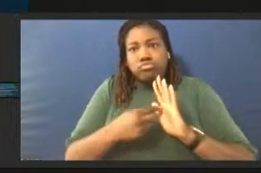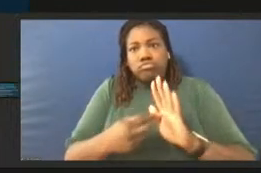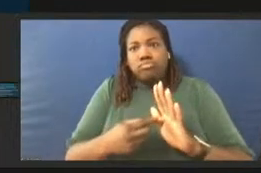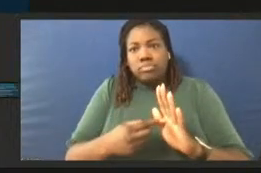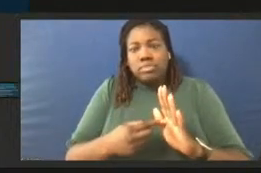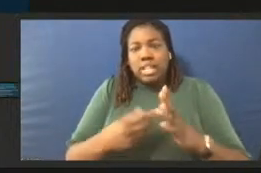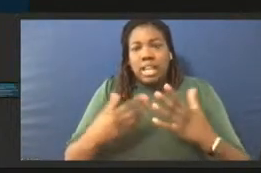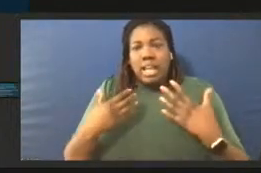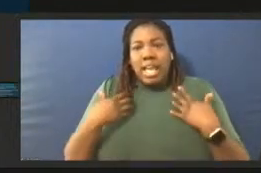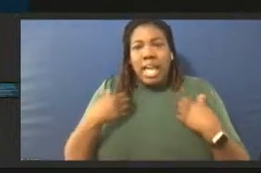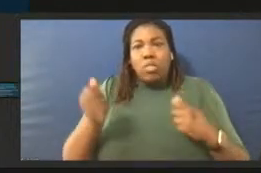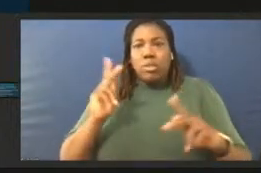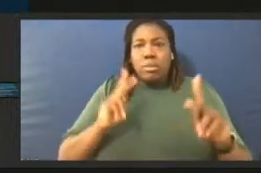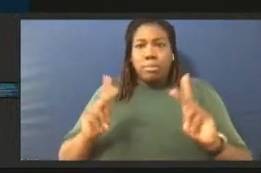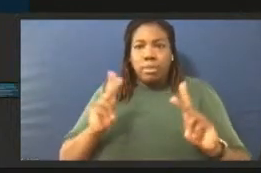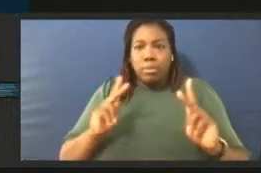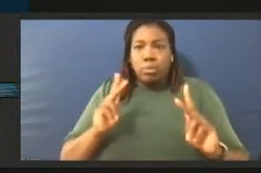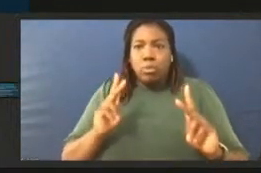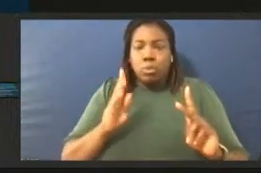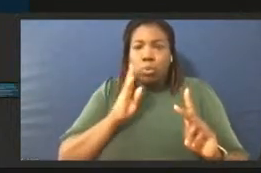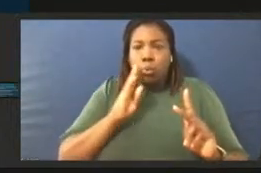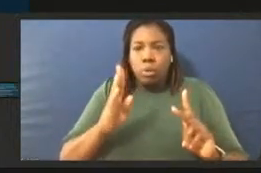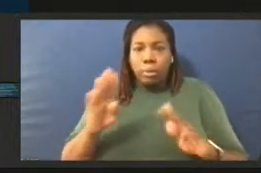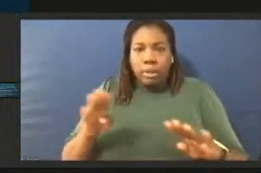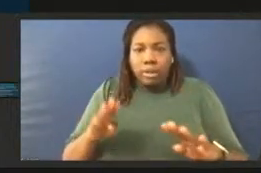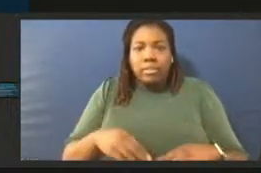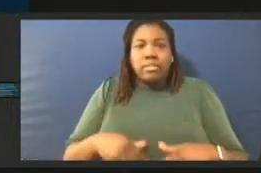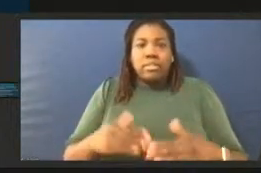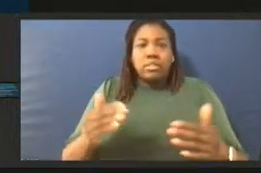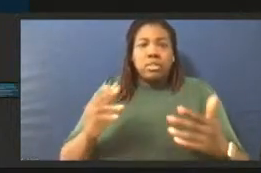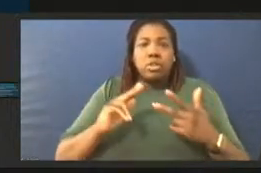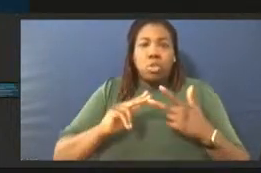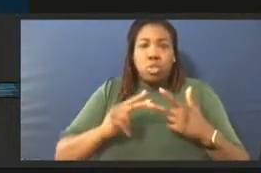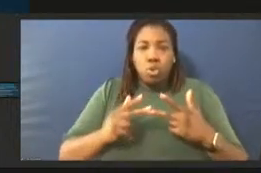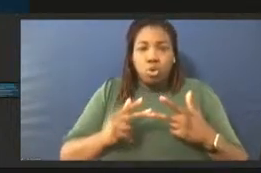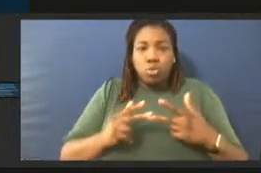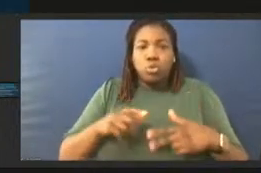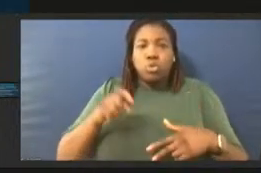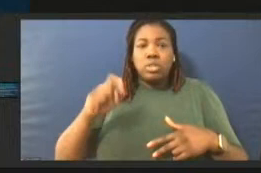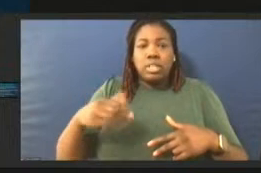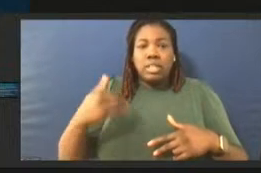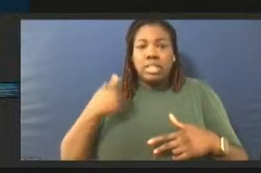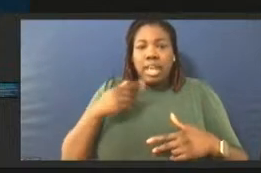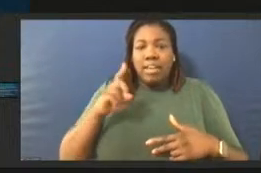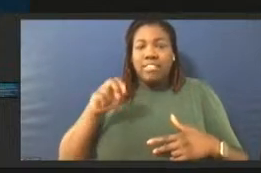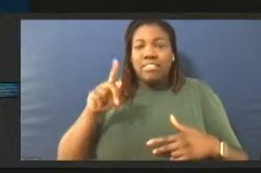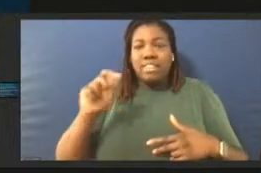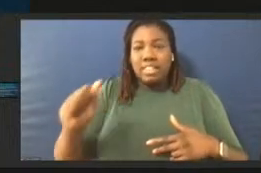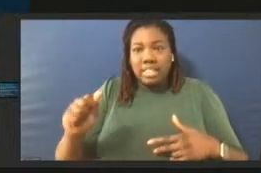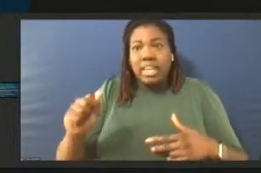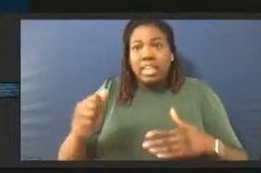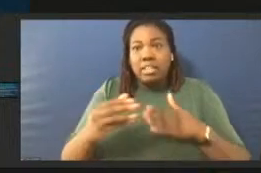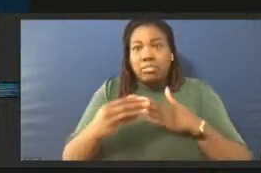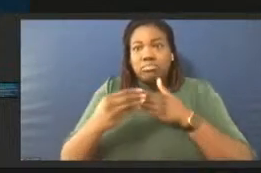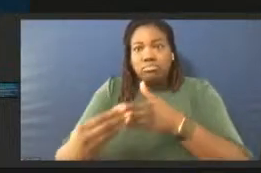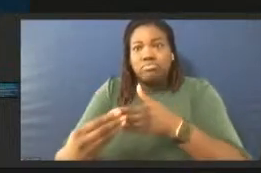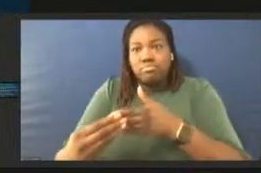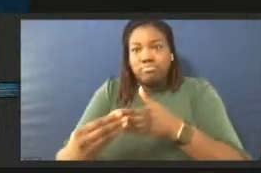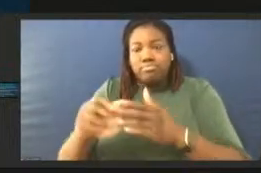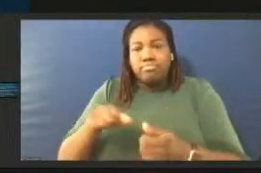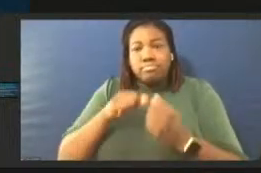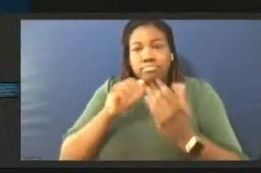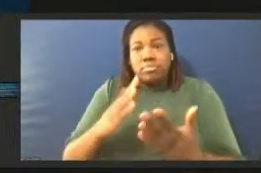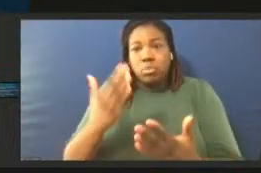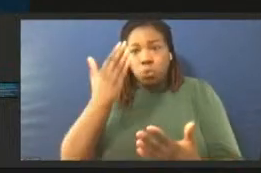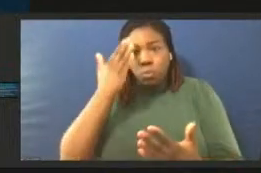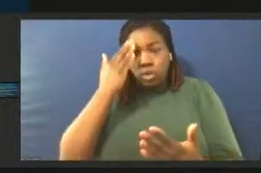psychologically healthy people will be. Thirdly, we need to have a data-driven approach. We know that